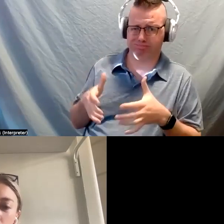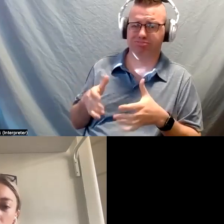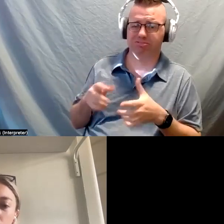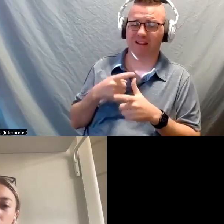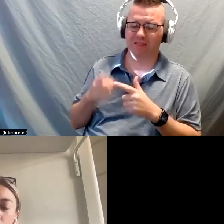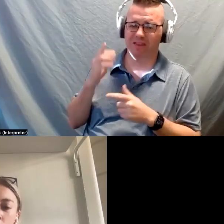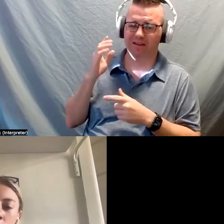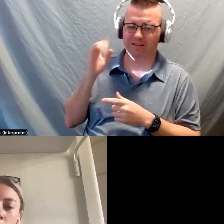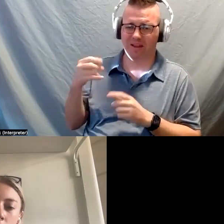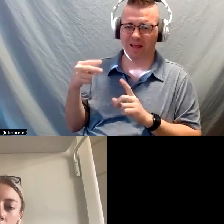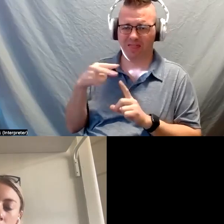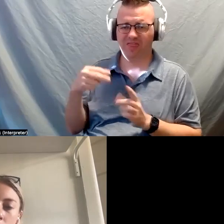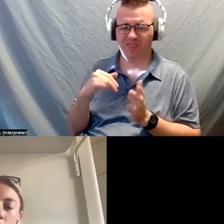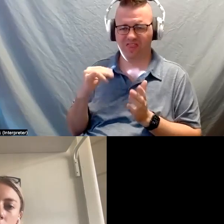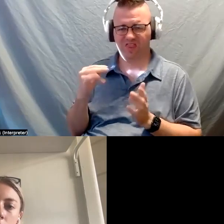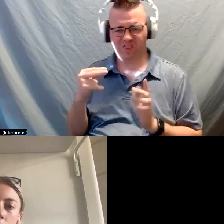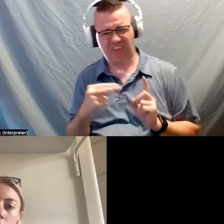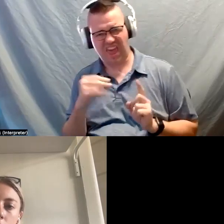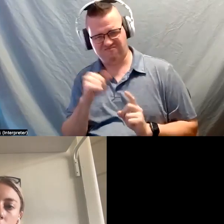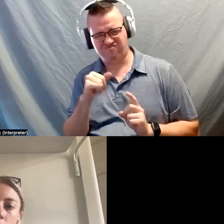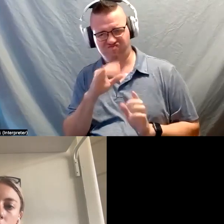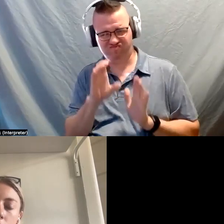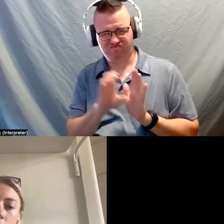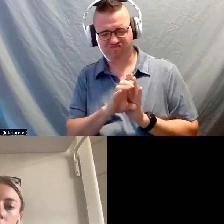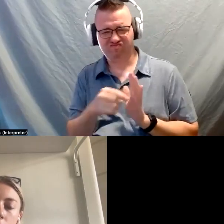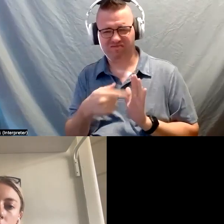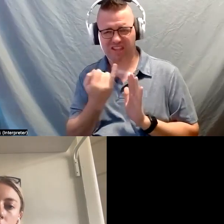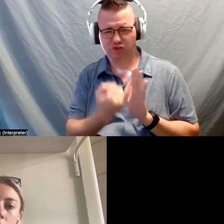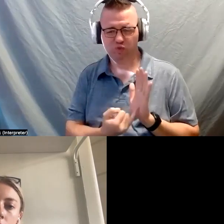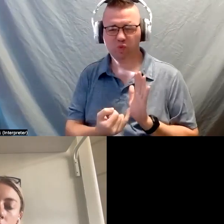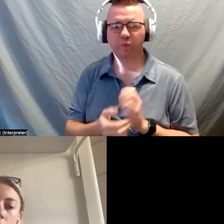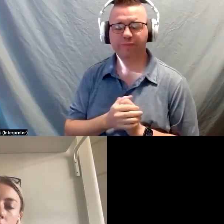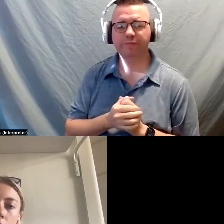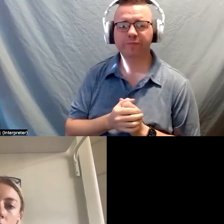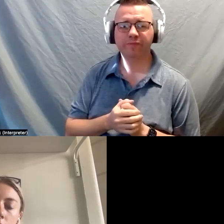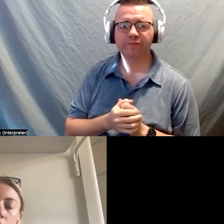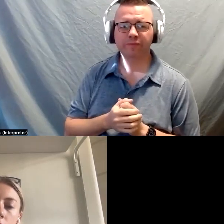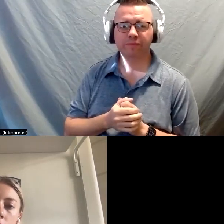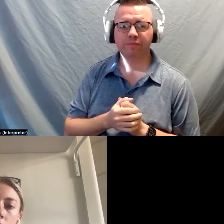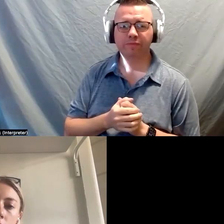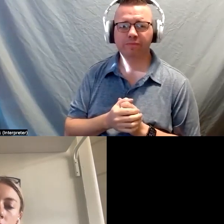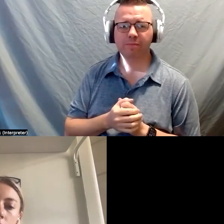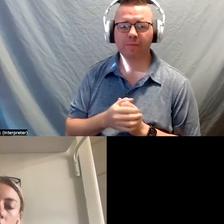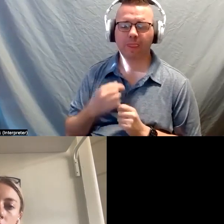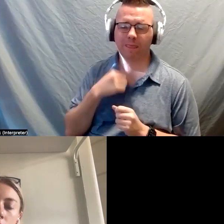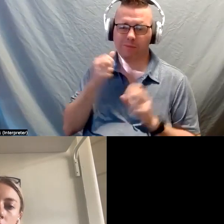one thing I would say is that, I'm really quoting, not exactly, but more or less